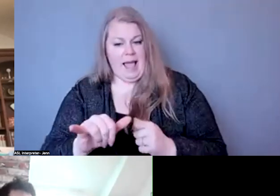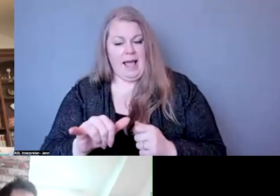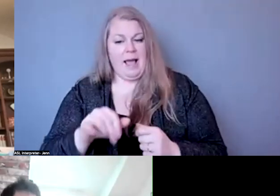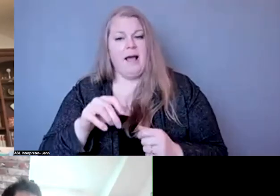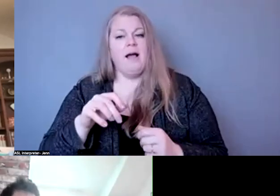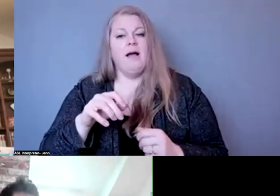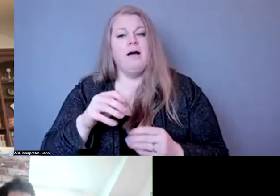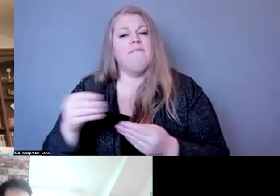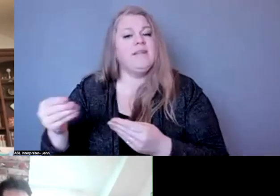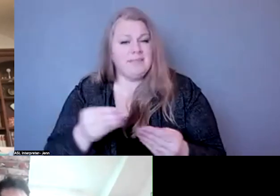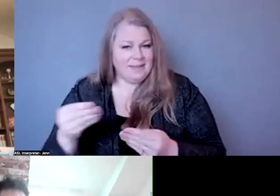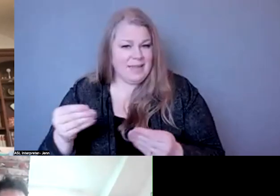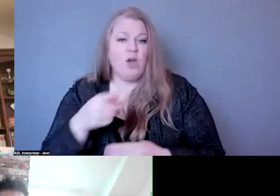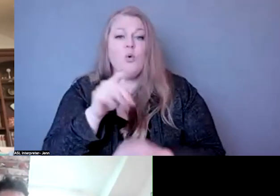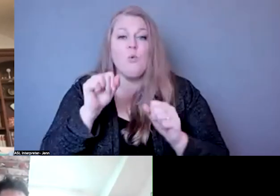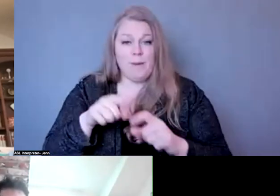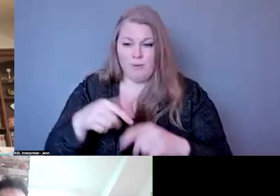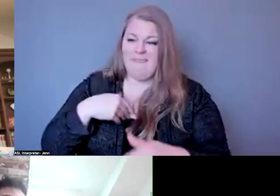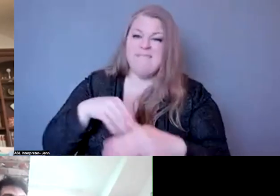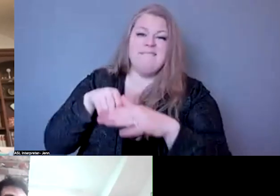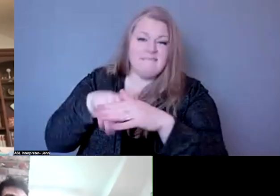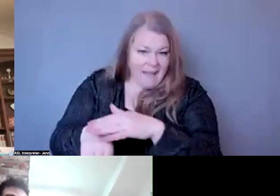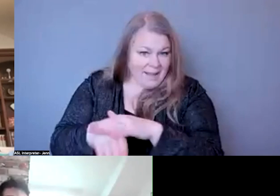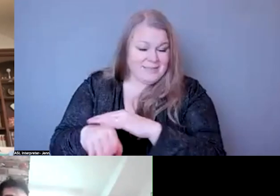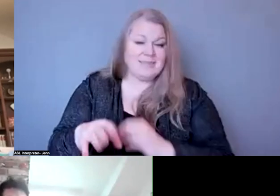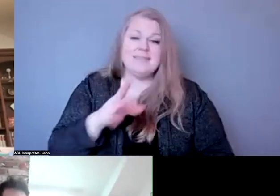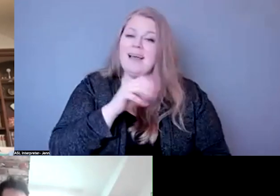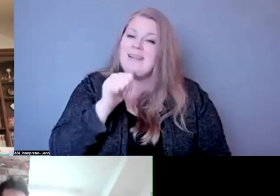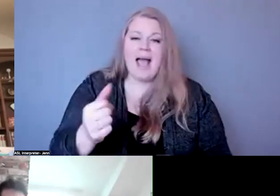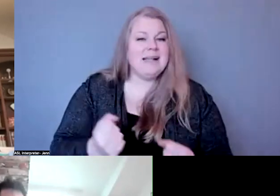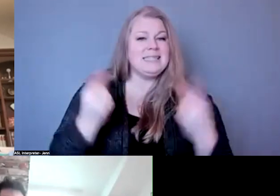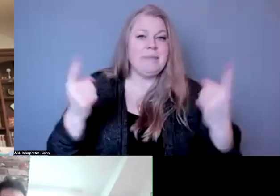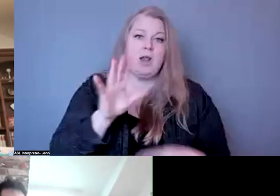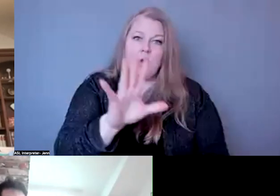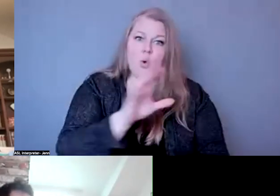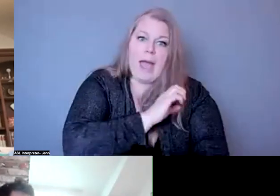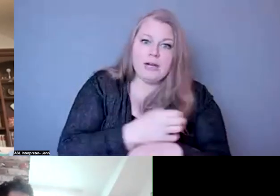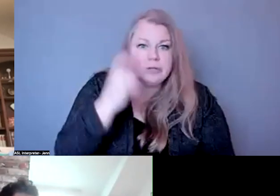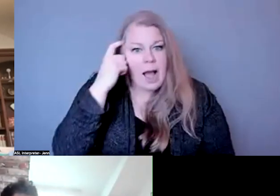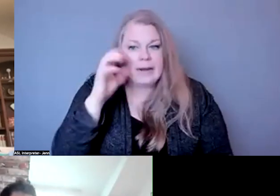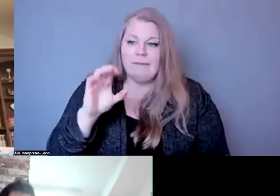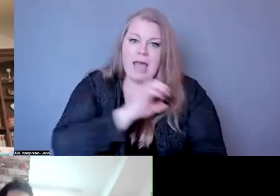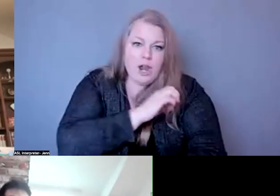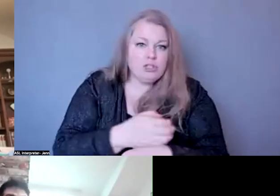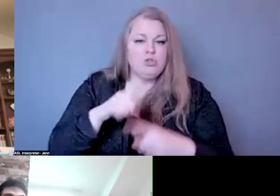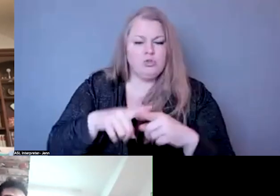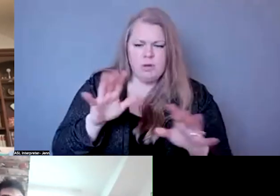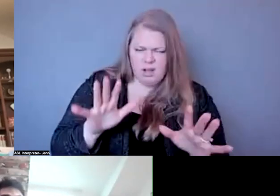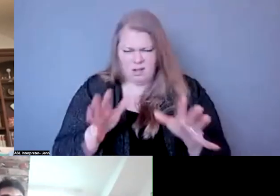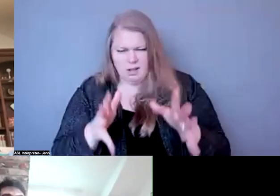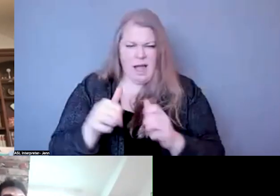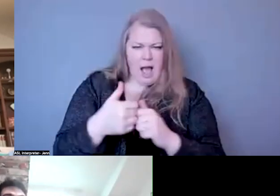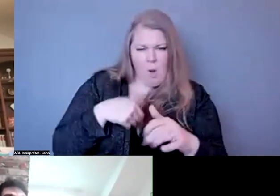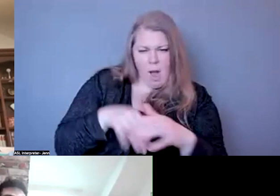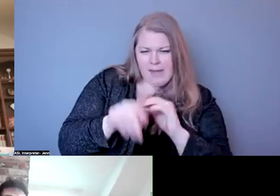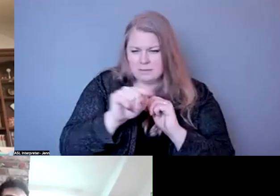then facilitate you being able to have access and not spending your cognitive energy on how to access these things,